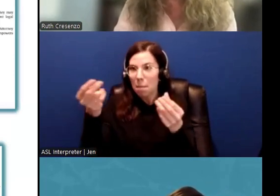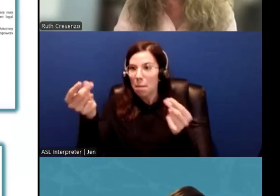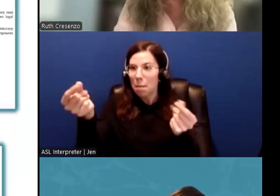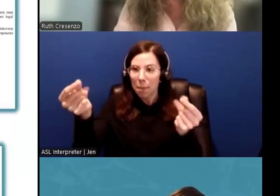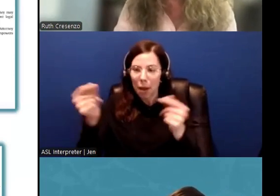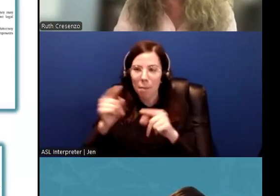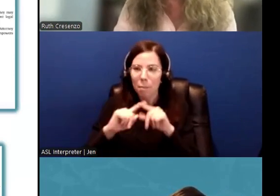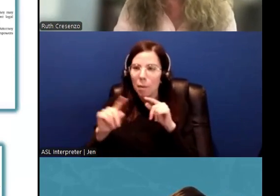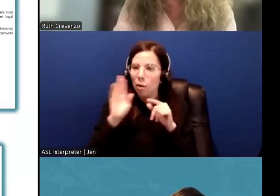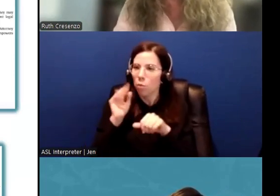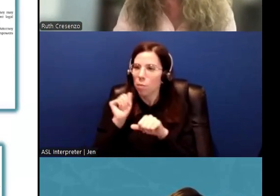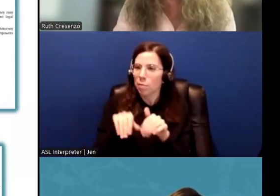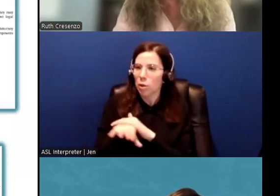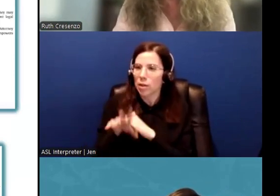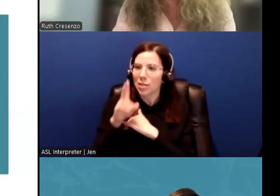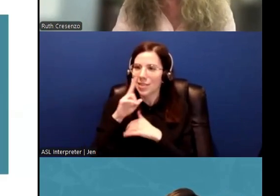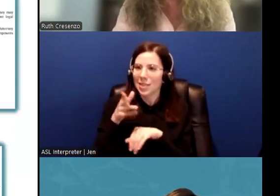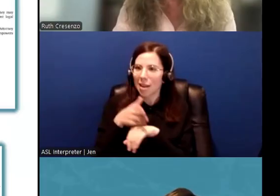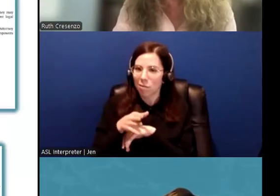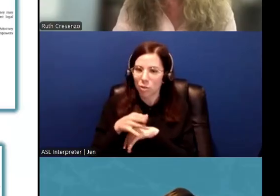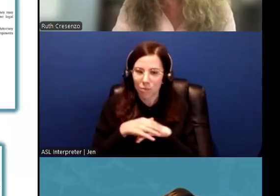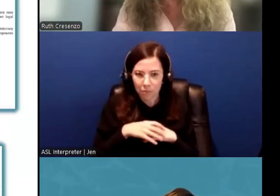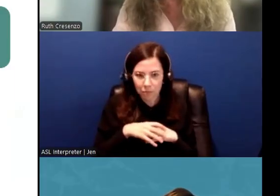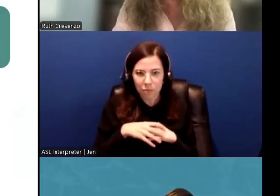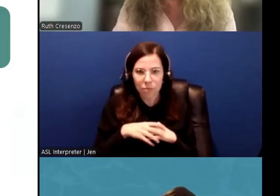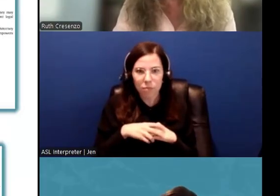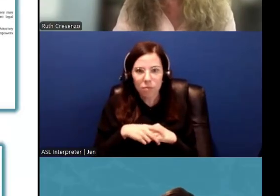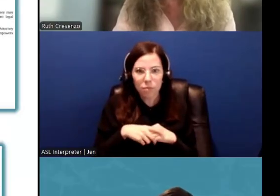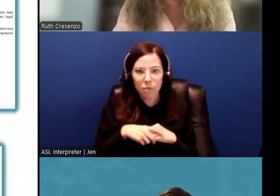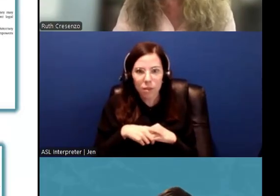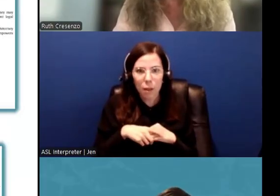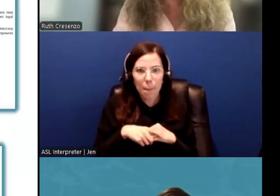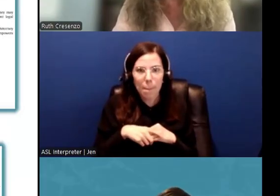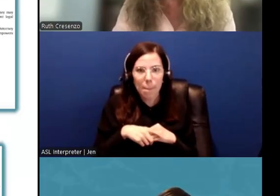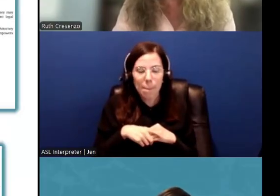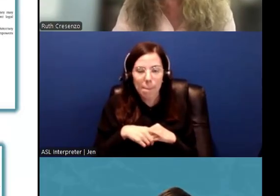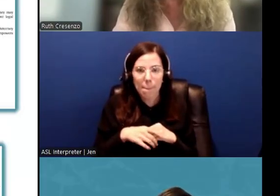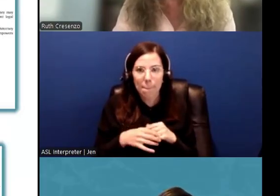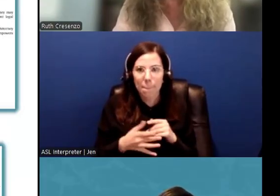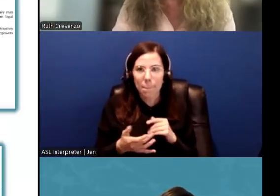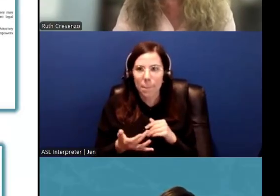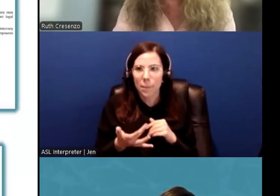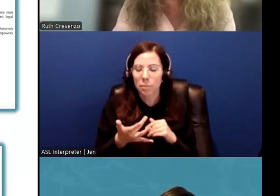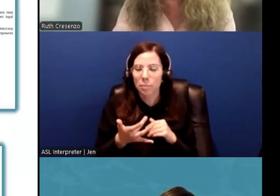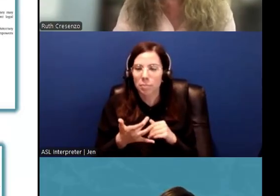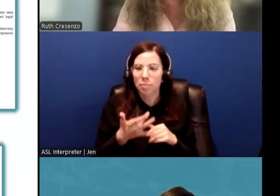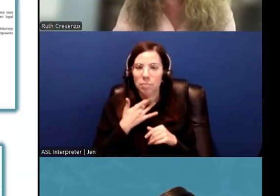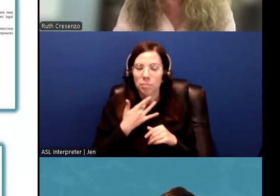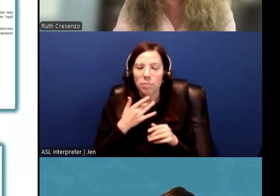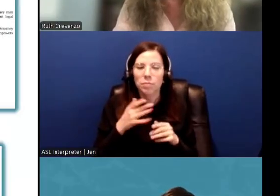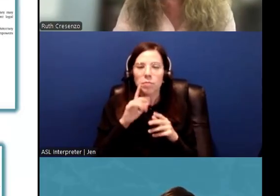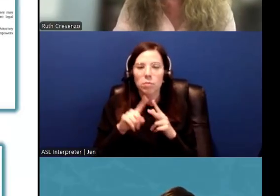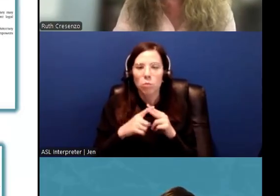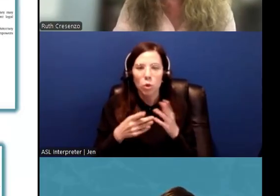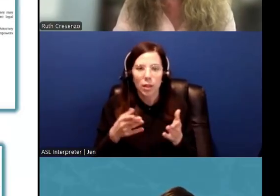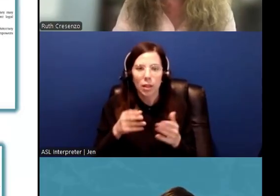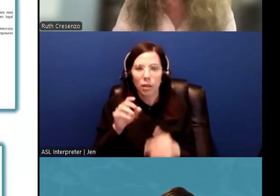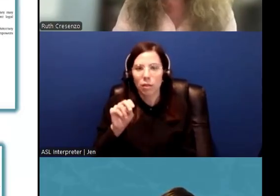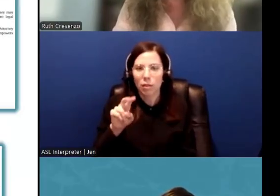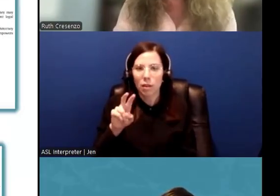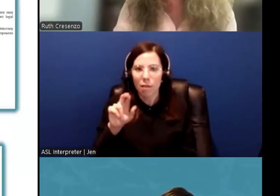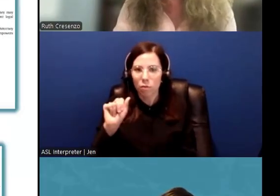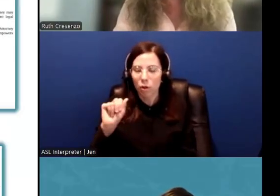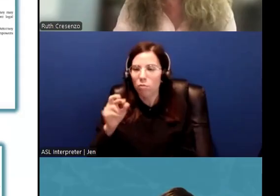to them afterwards as well. So just So we'll start very quickly on this first slide,